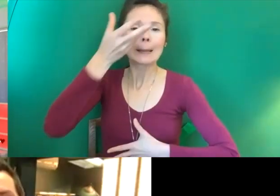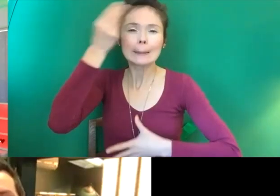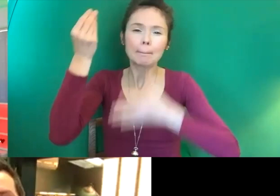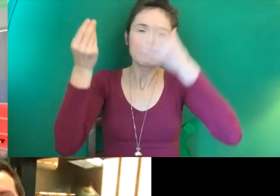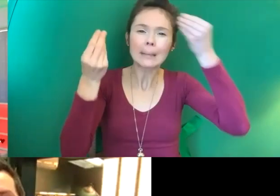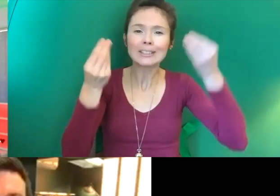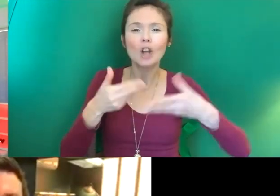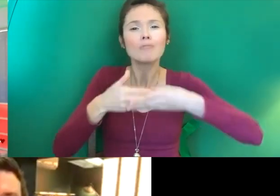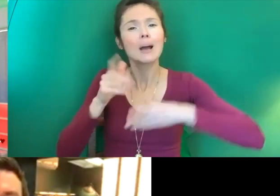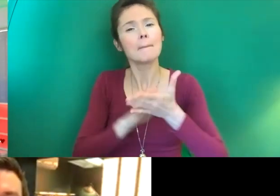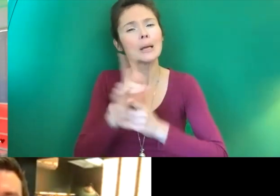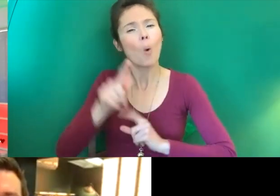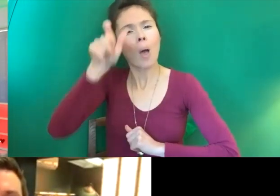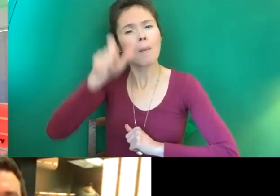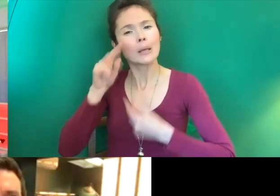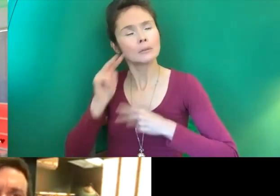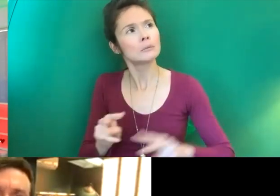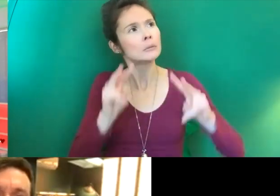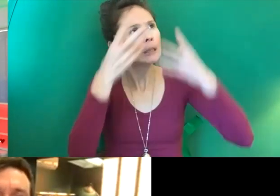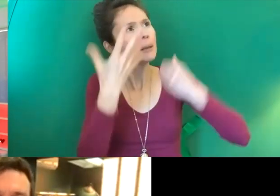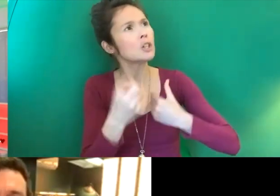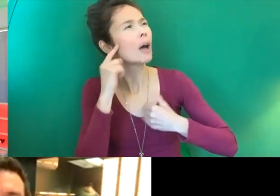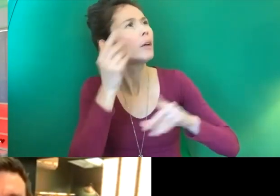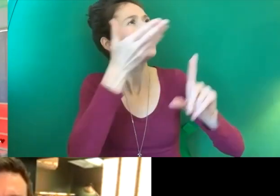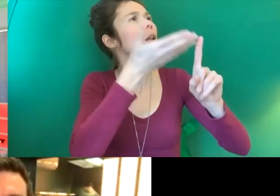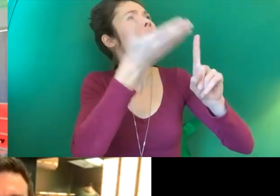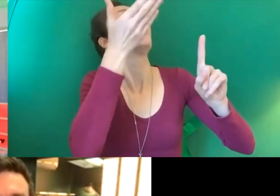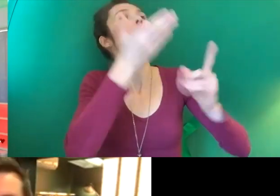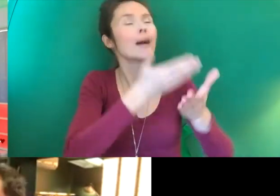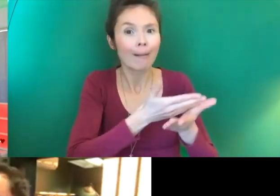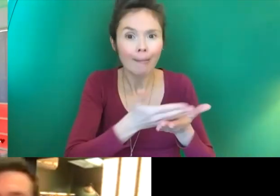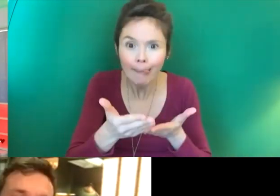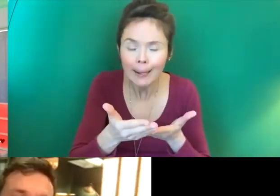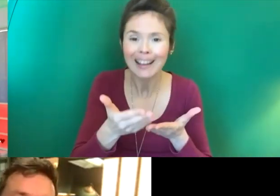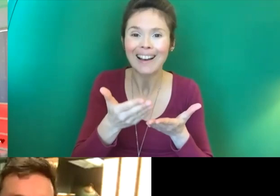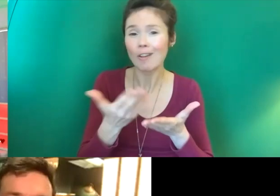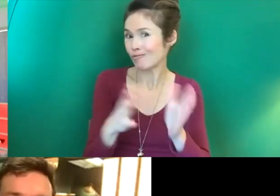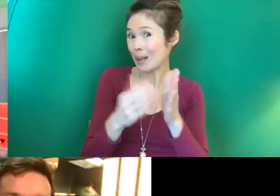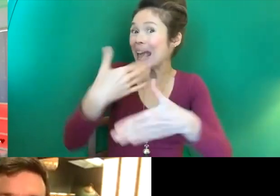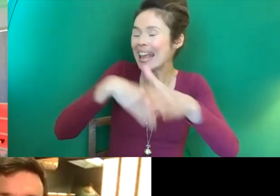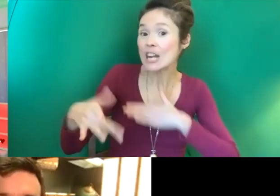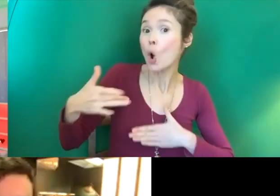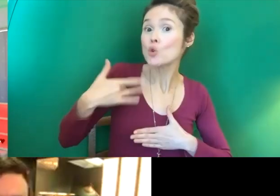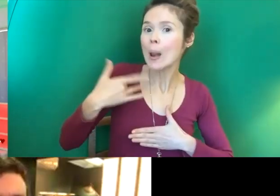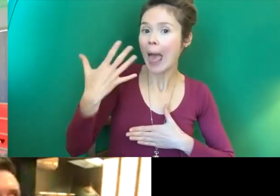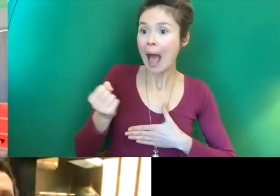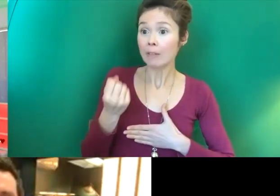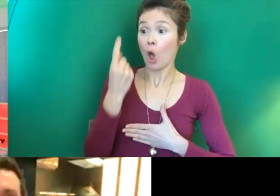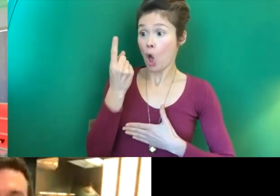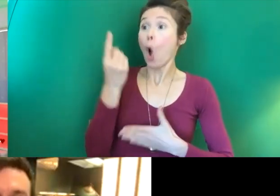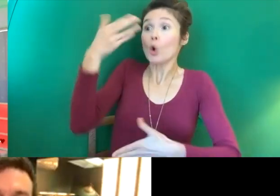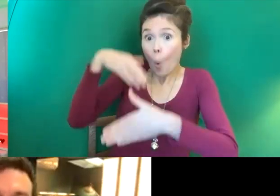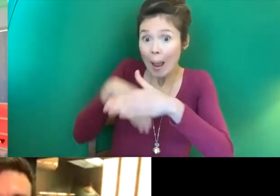through from inside the toilet, which reminds you where you were going when you come back out, all the way through to every single room of